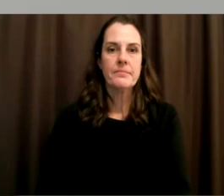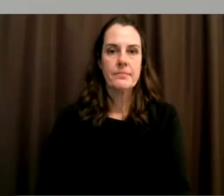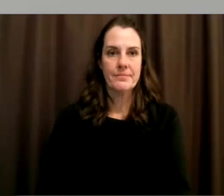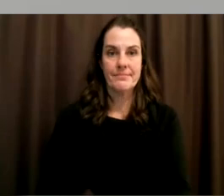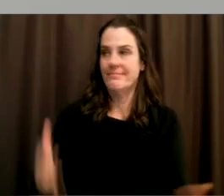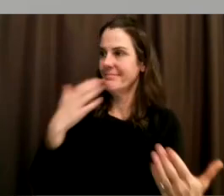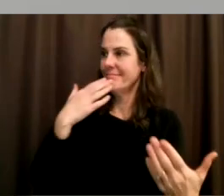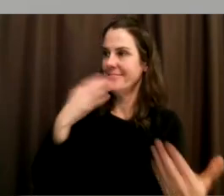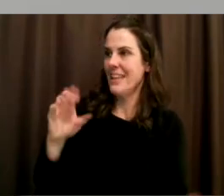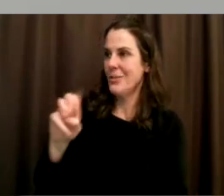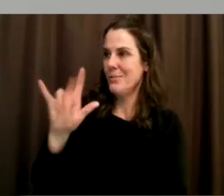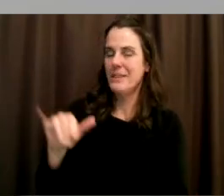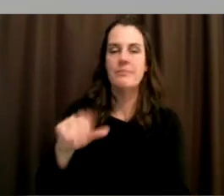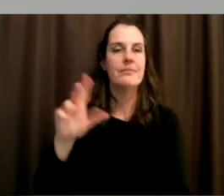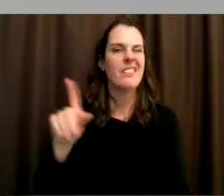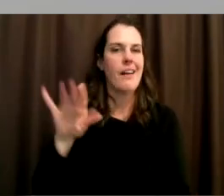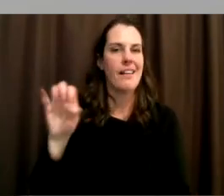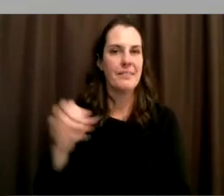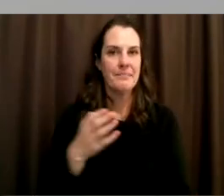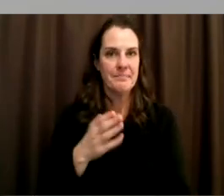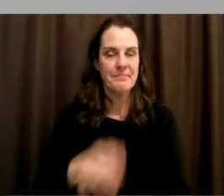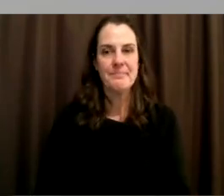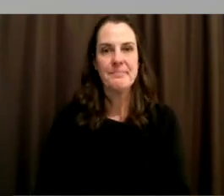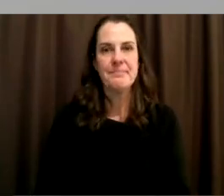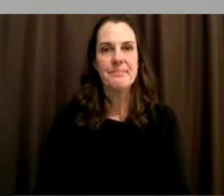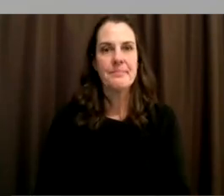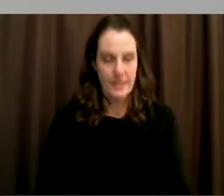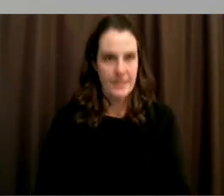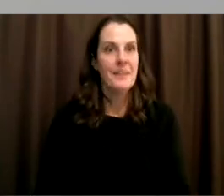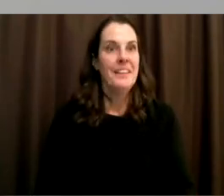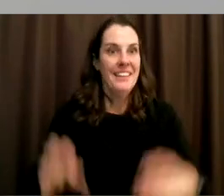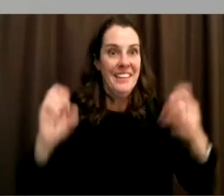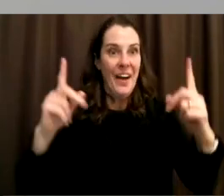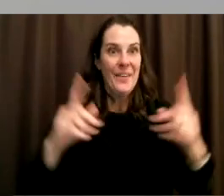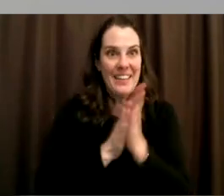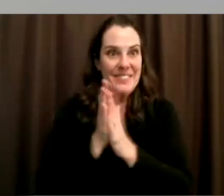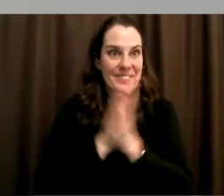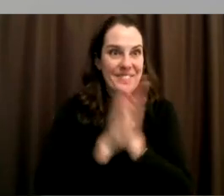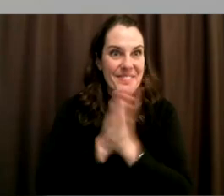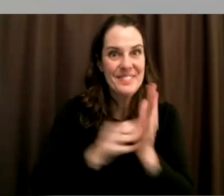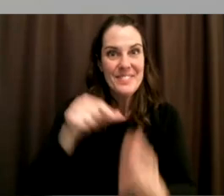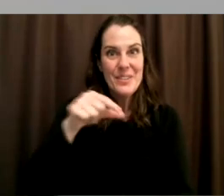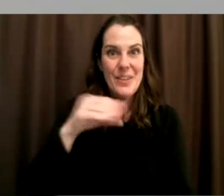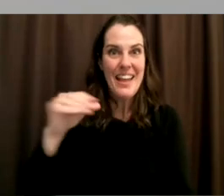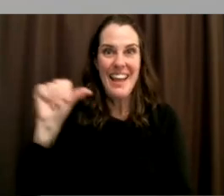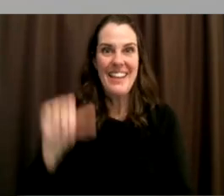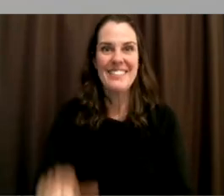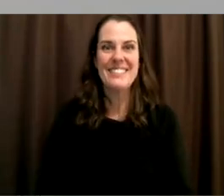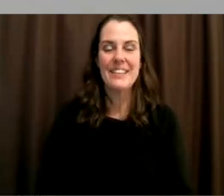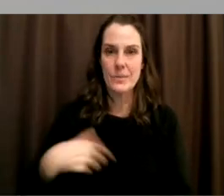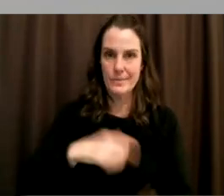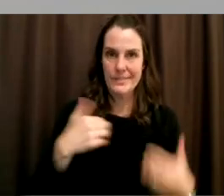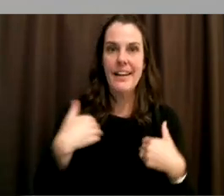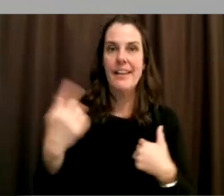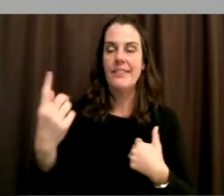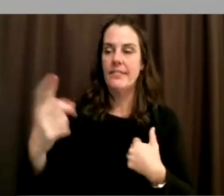Thank you, Emery. Okay, so let's hop into the Q&A portion here. We got a